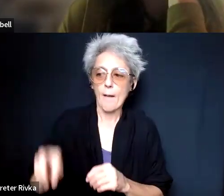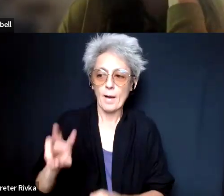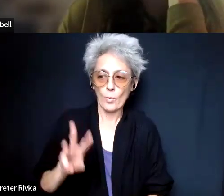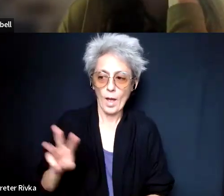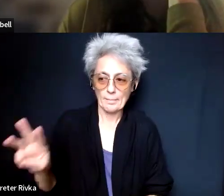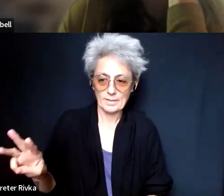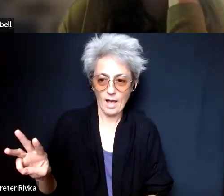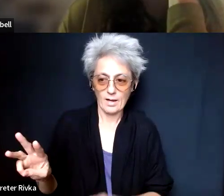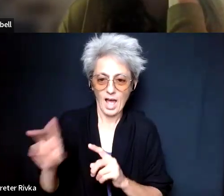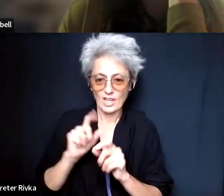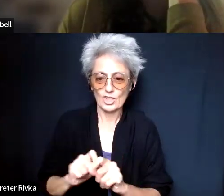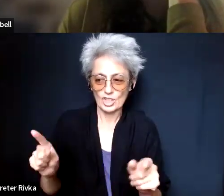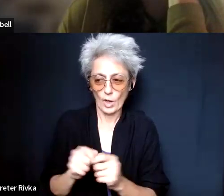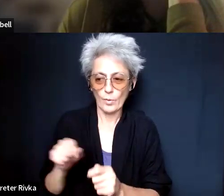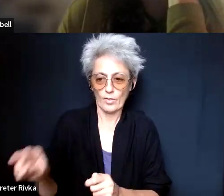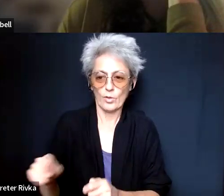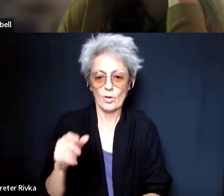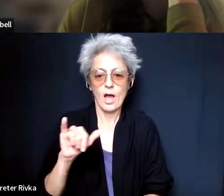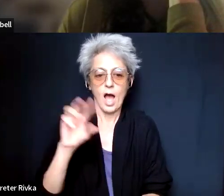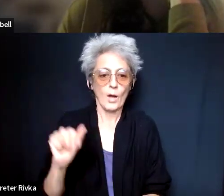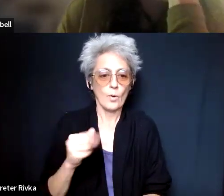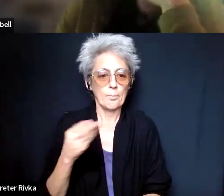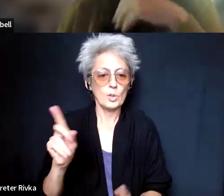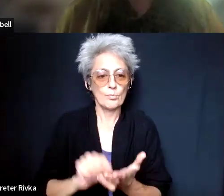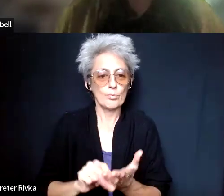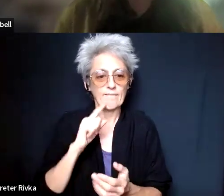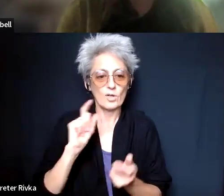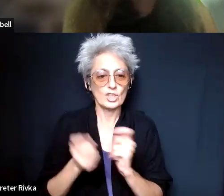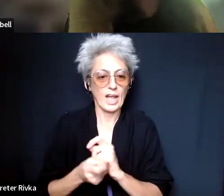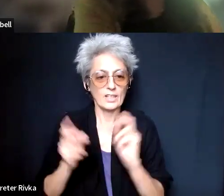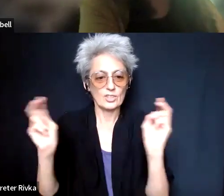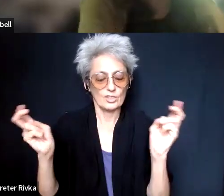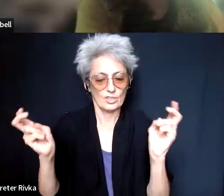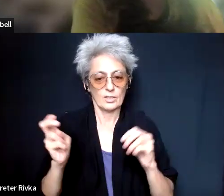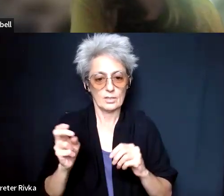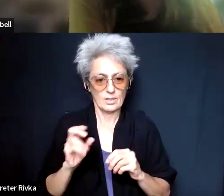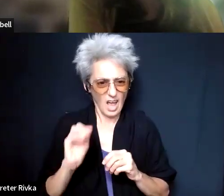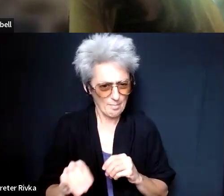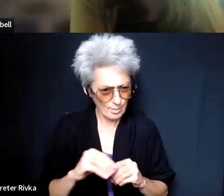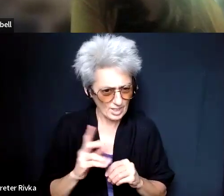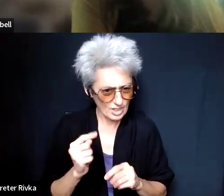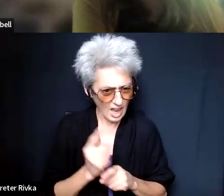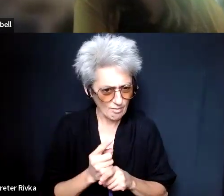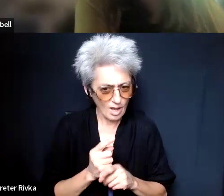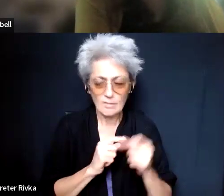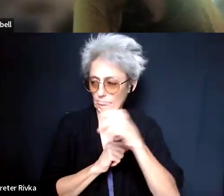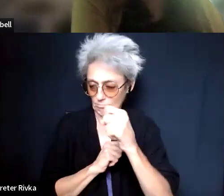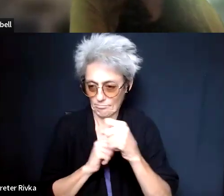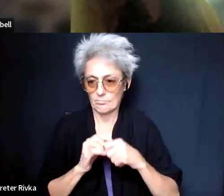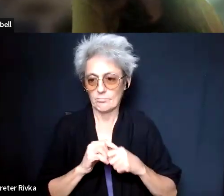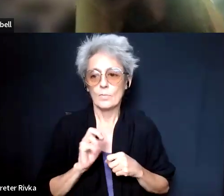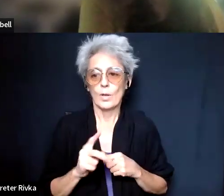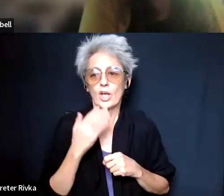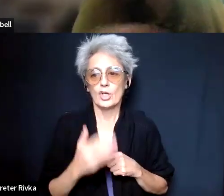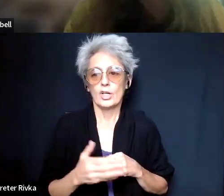Iowa Blueprint for Change. And I did put that in there, didn't I? Yes. Okay, good. Because